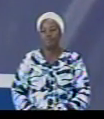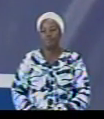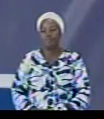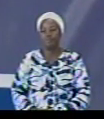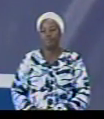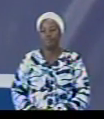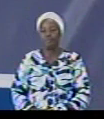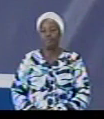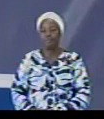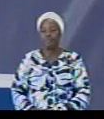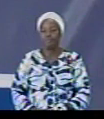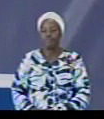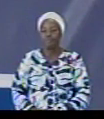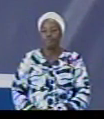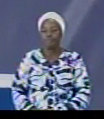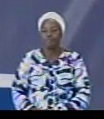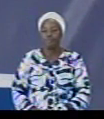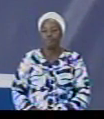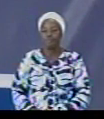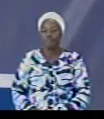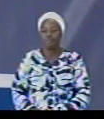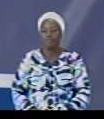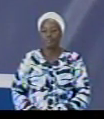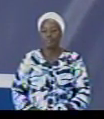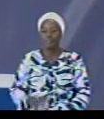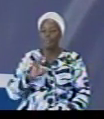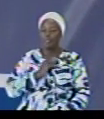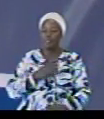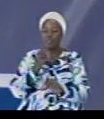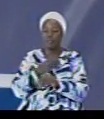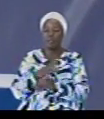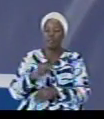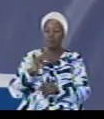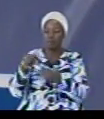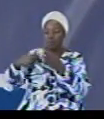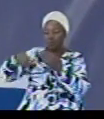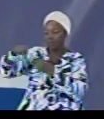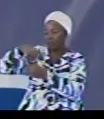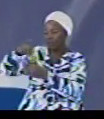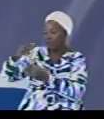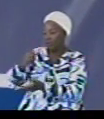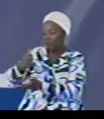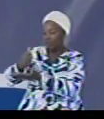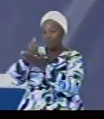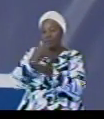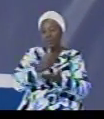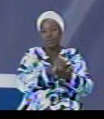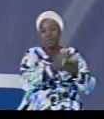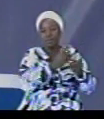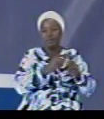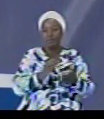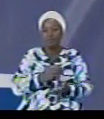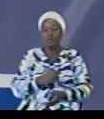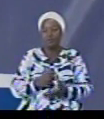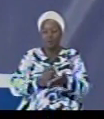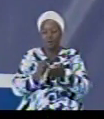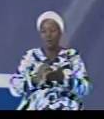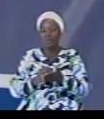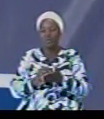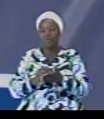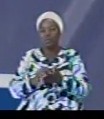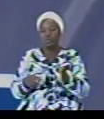+234 91 54 44 92 63. Our counselors should go around. Move to the back, to the right, and to your left, and to the center.